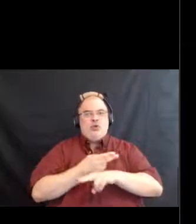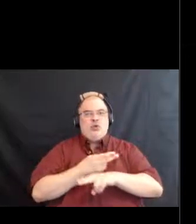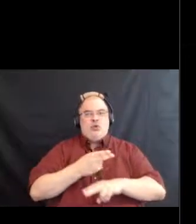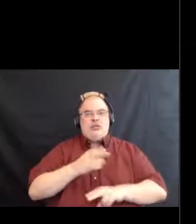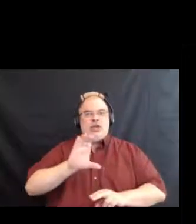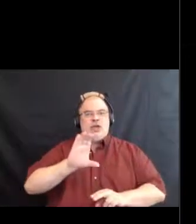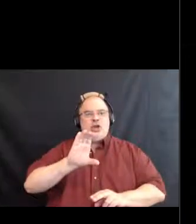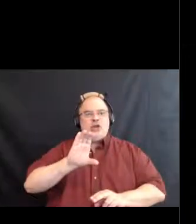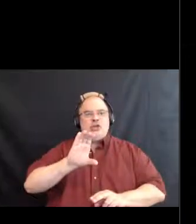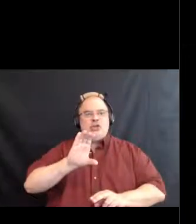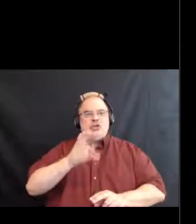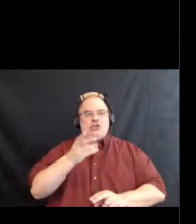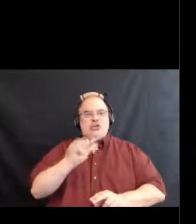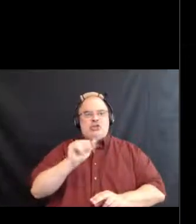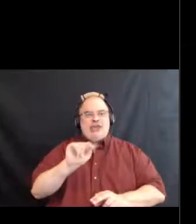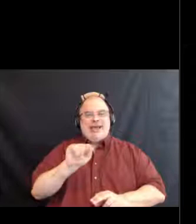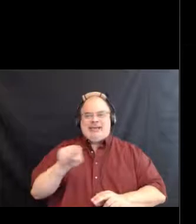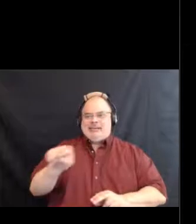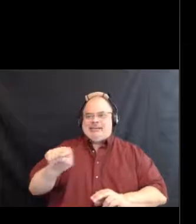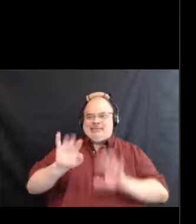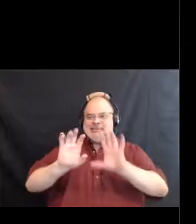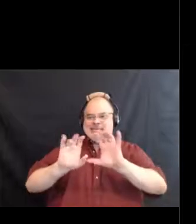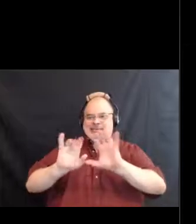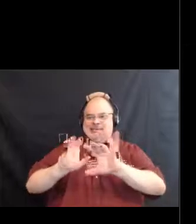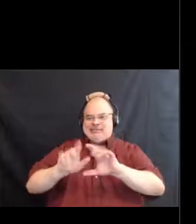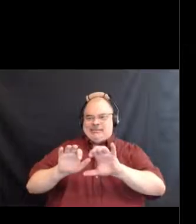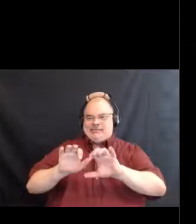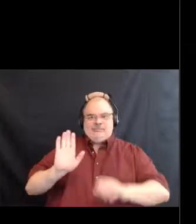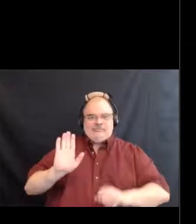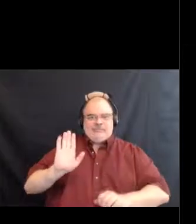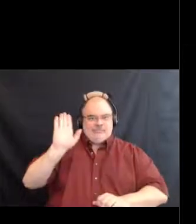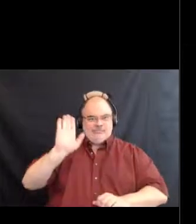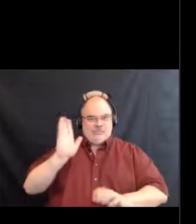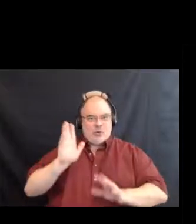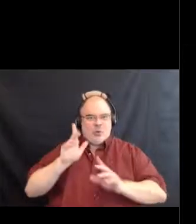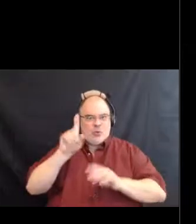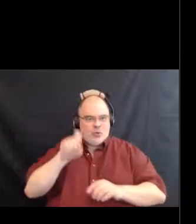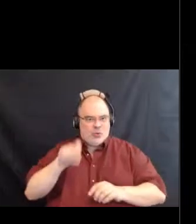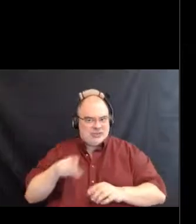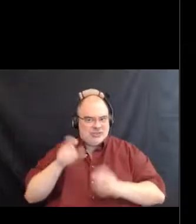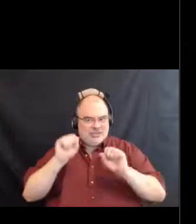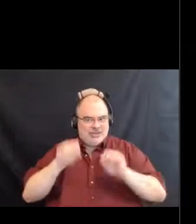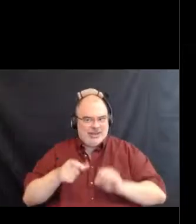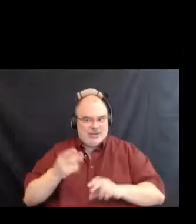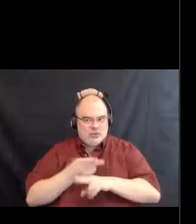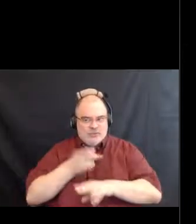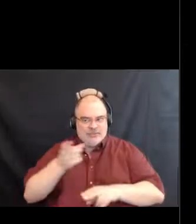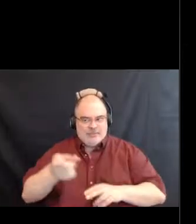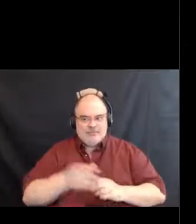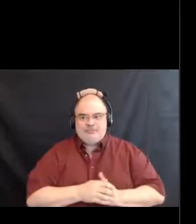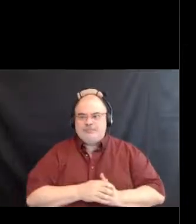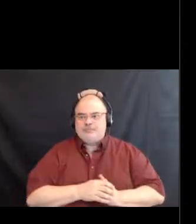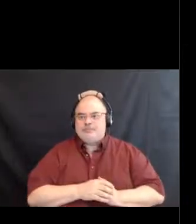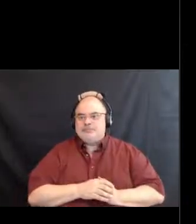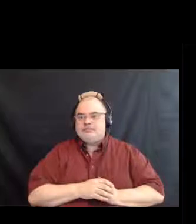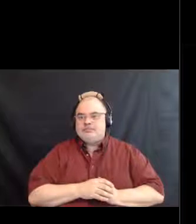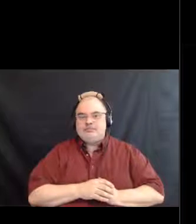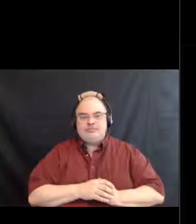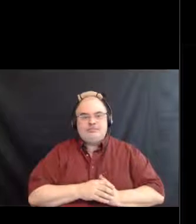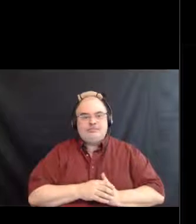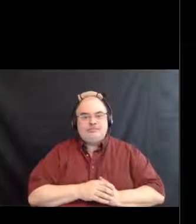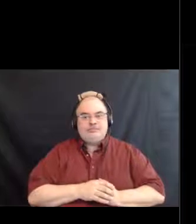GoToWebinar panel. And so feel free to ask your questions as we go along. And with that,